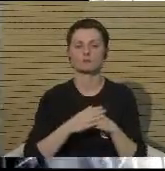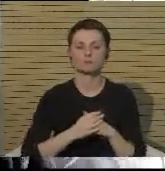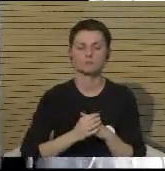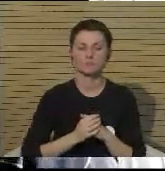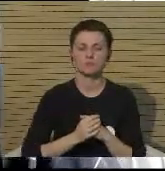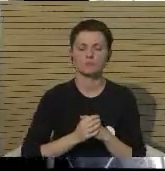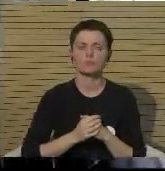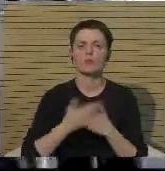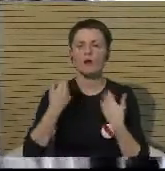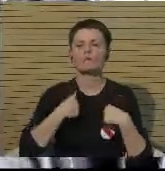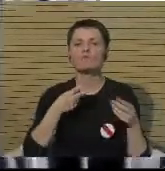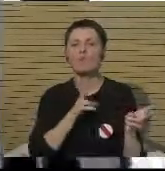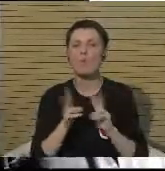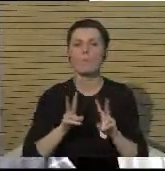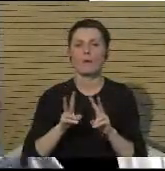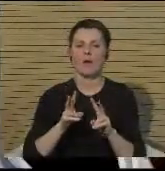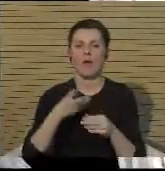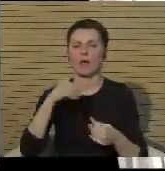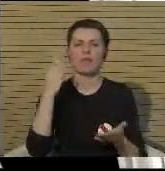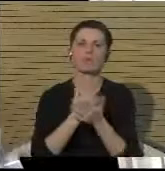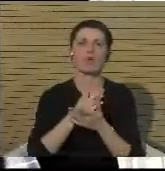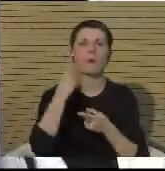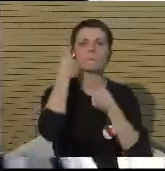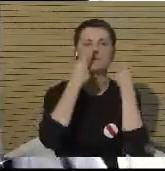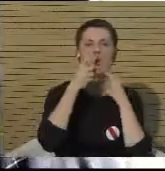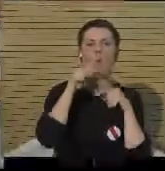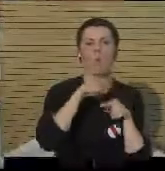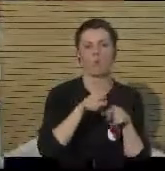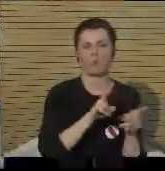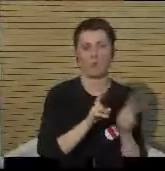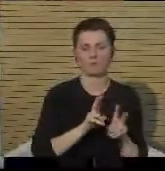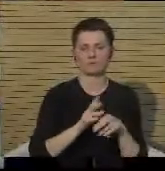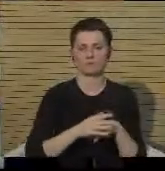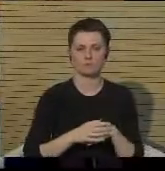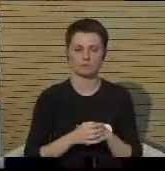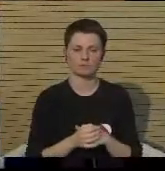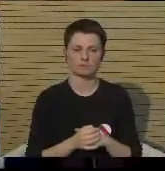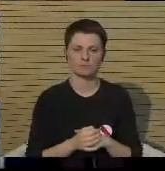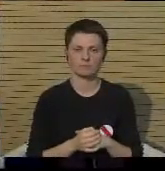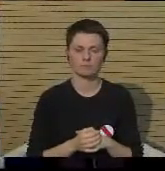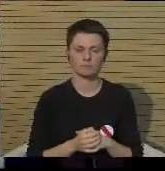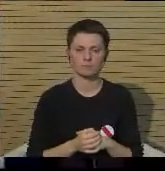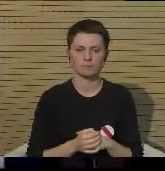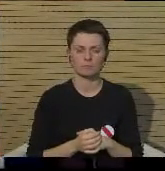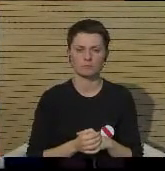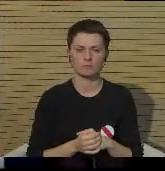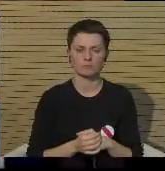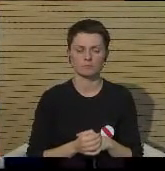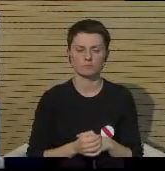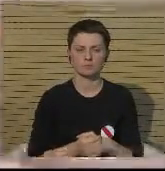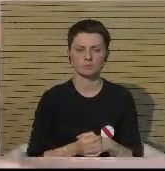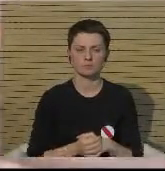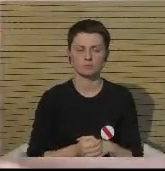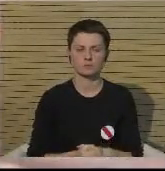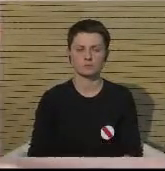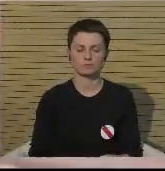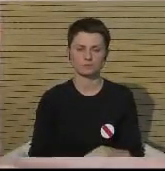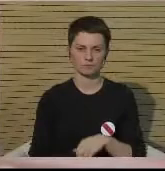I became a fully fledged translator, somebody who actually translates, not only thinks about